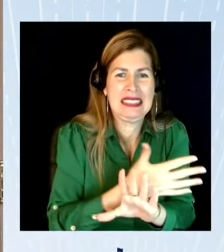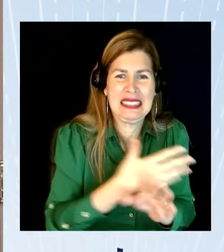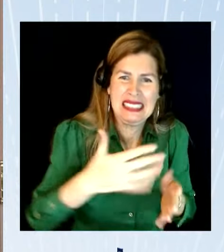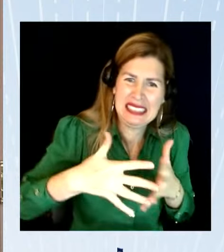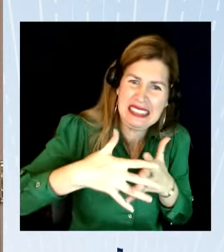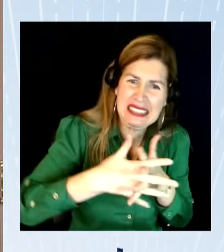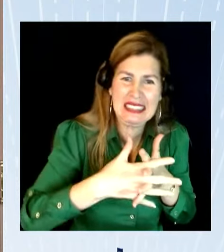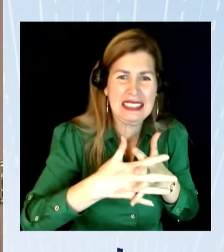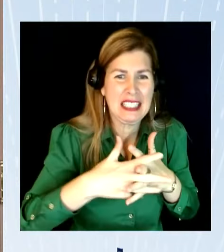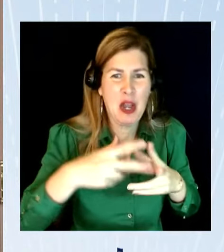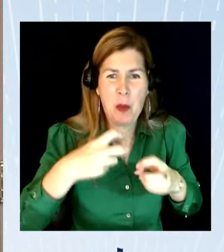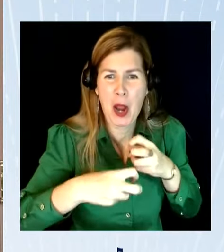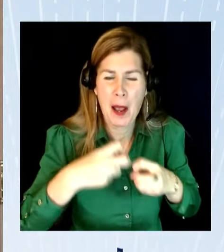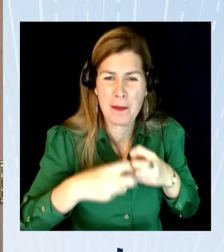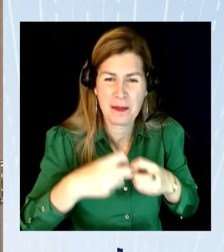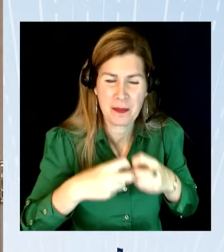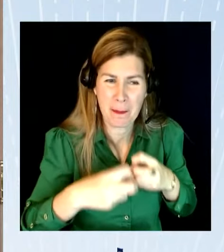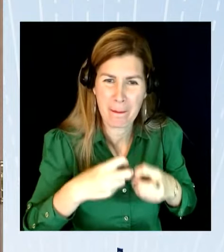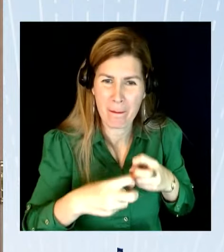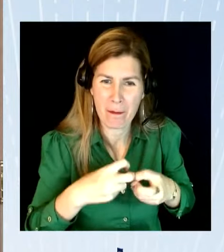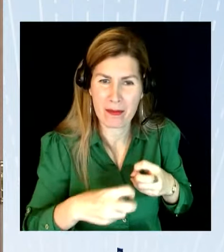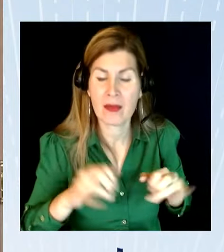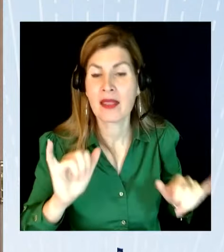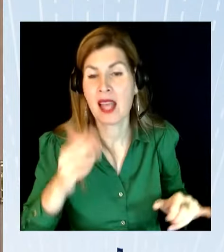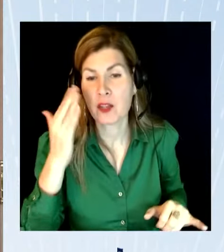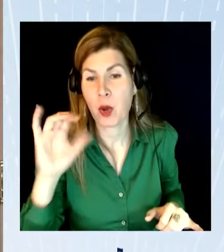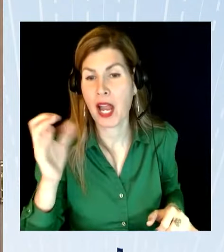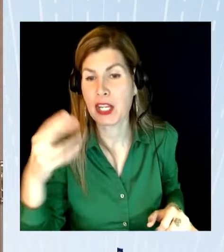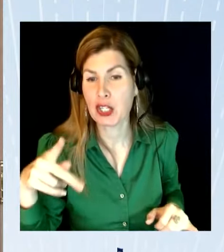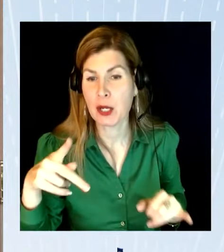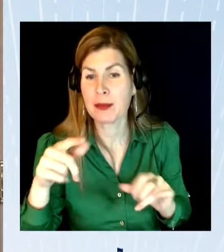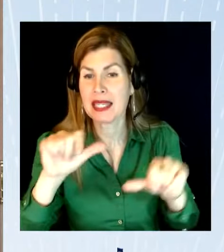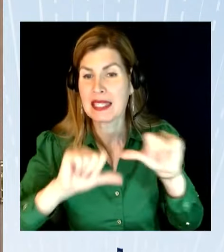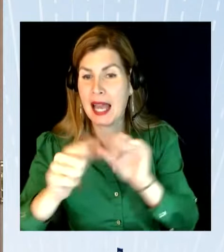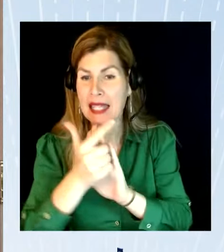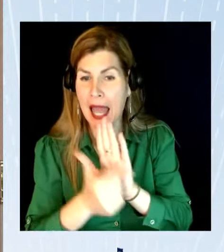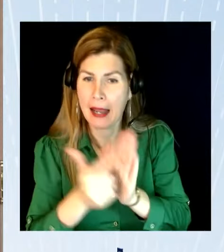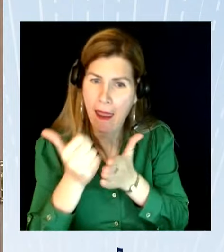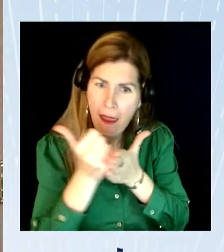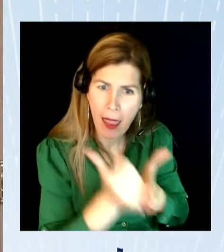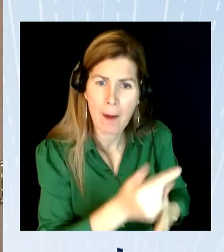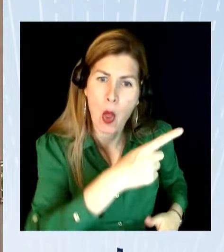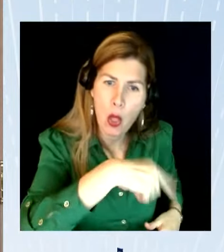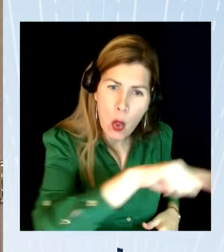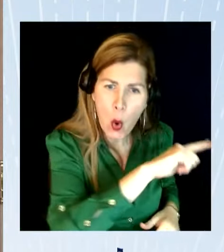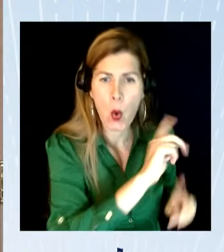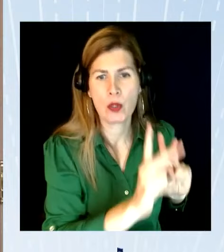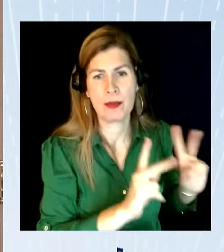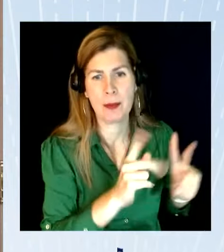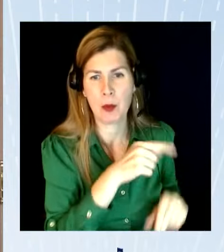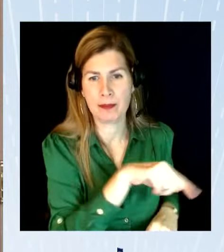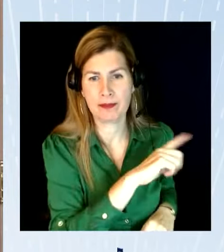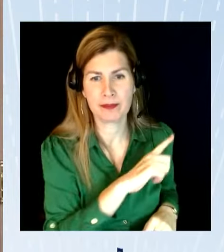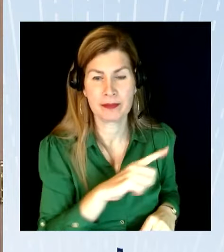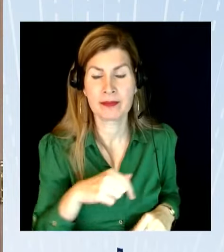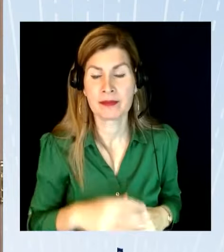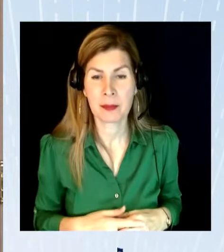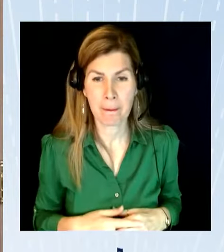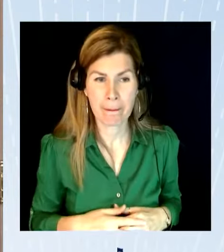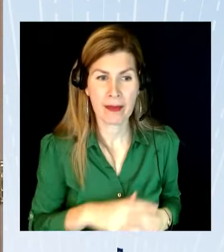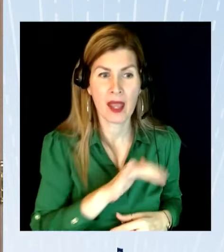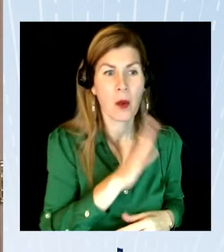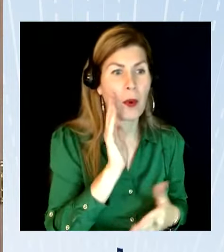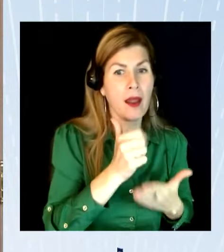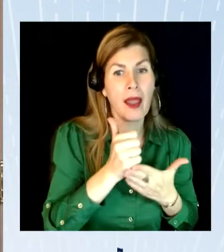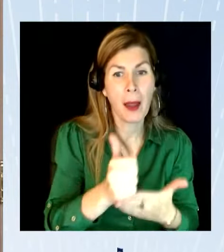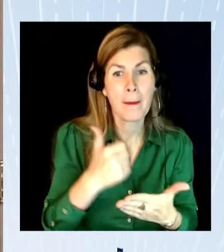programs and opportunities through the CHIPS and Science Act enable, this partnership with the Biden-Harris administration. It will enable us